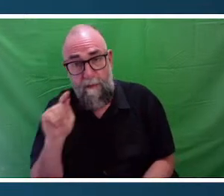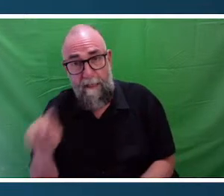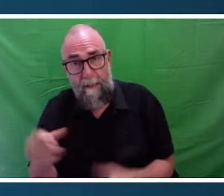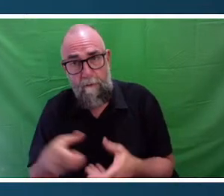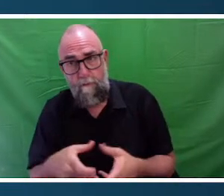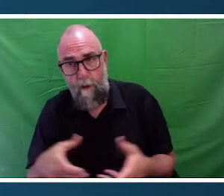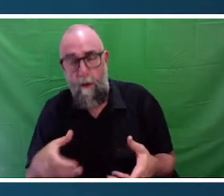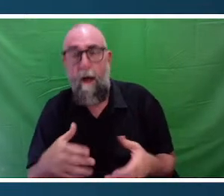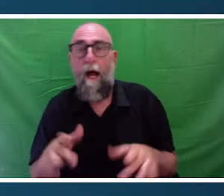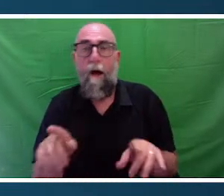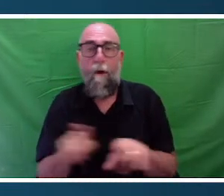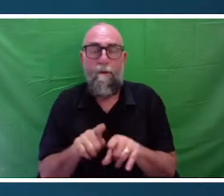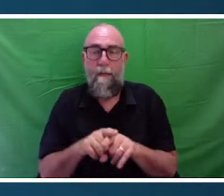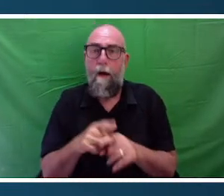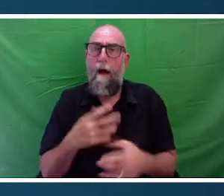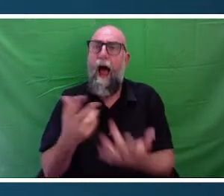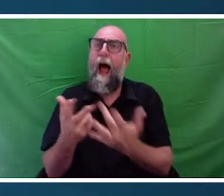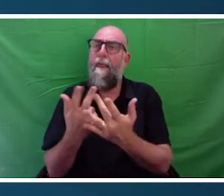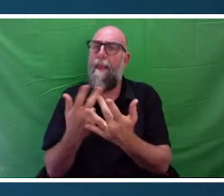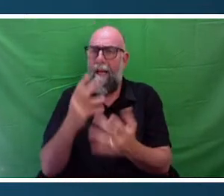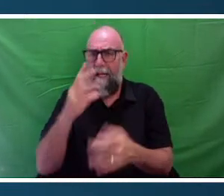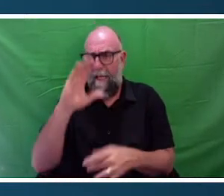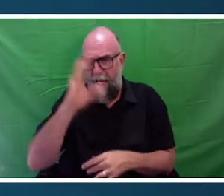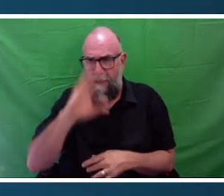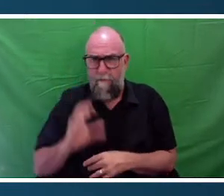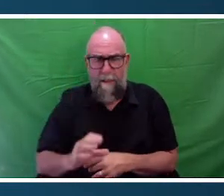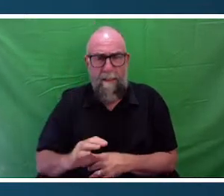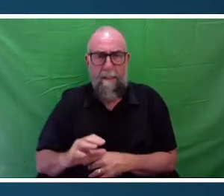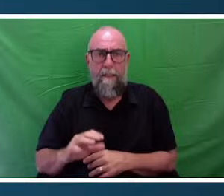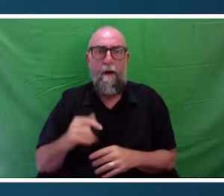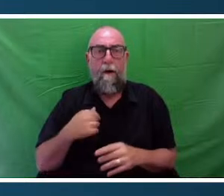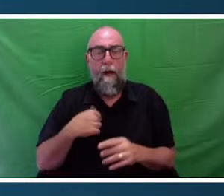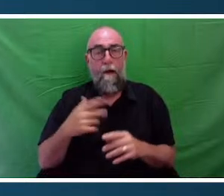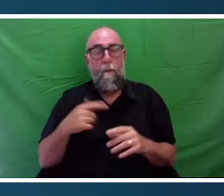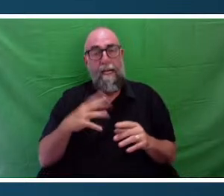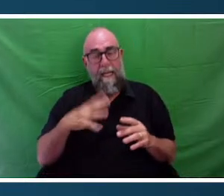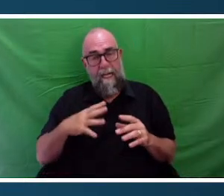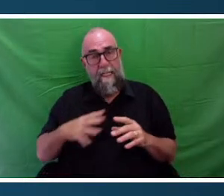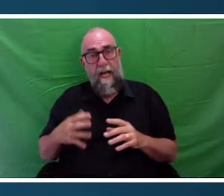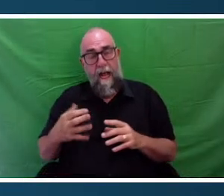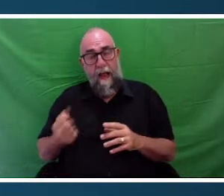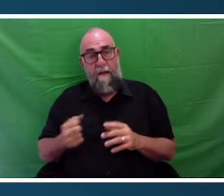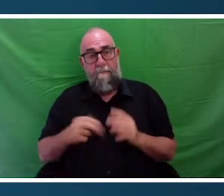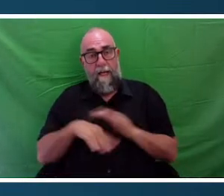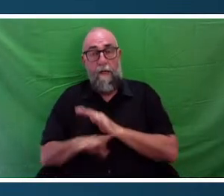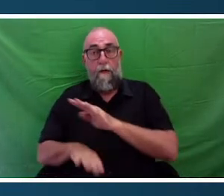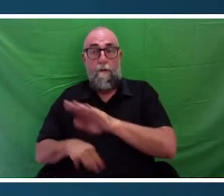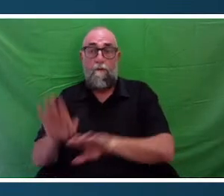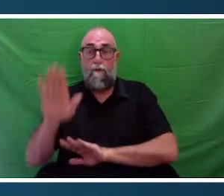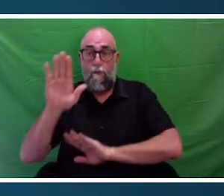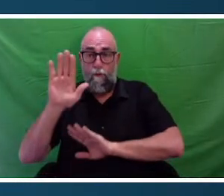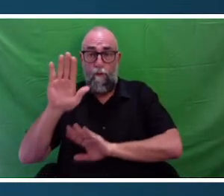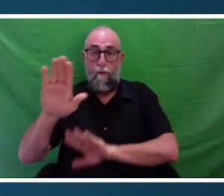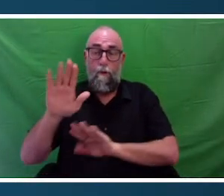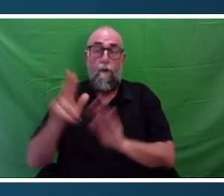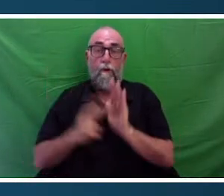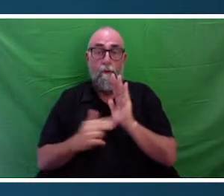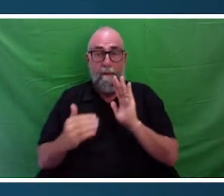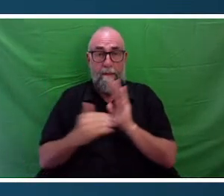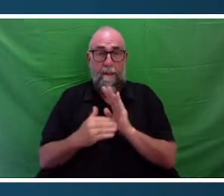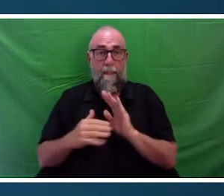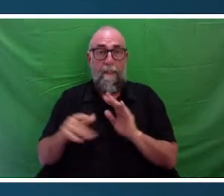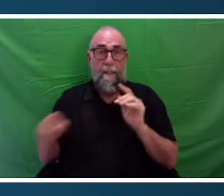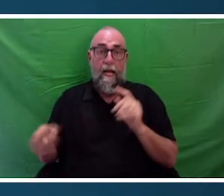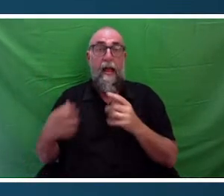recommend introducing a scheme in New Zealand equivalent to the PLS, and as I learned just 2 weeks ago in Vanuatu, this is happening